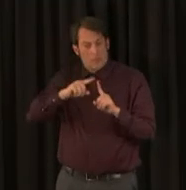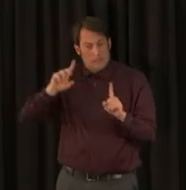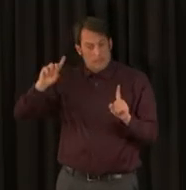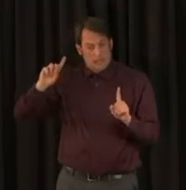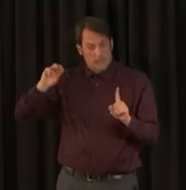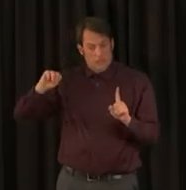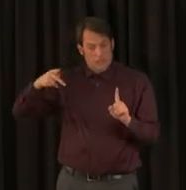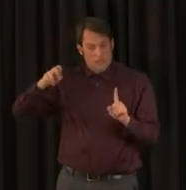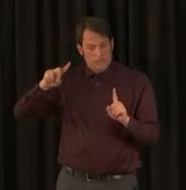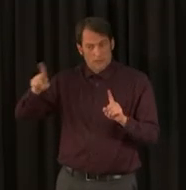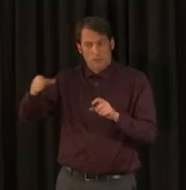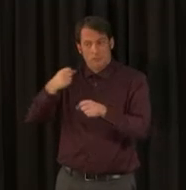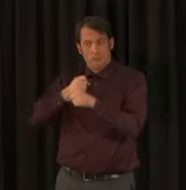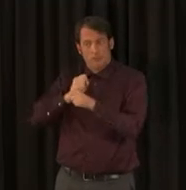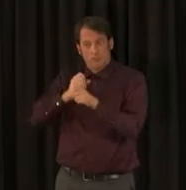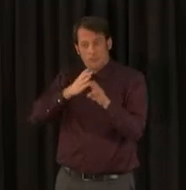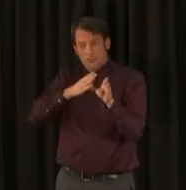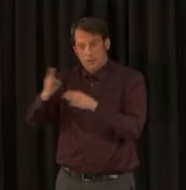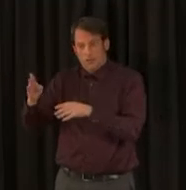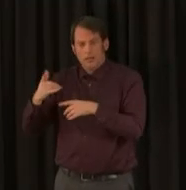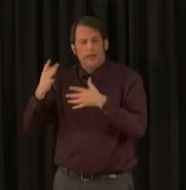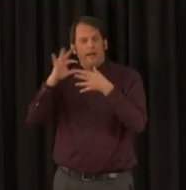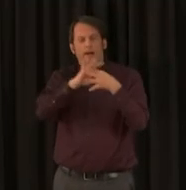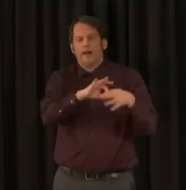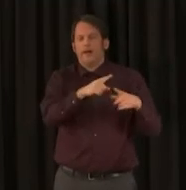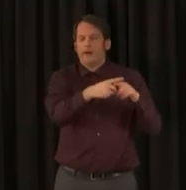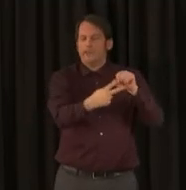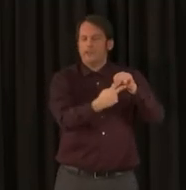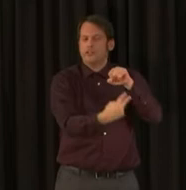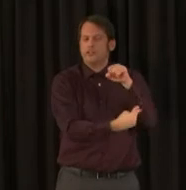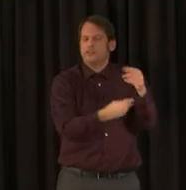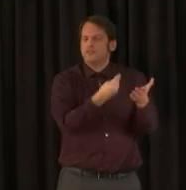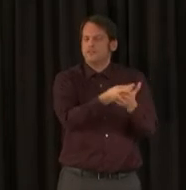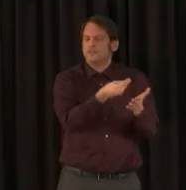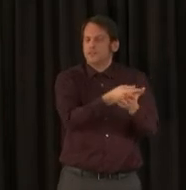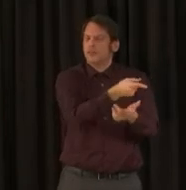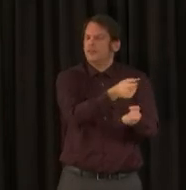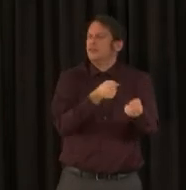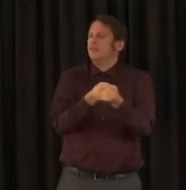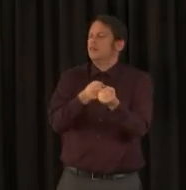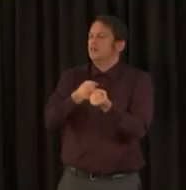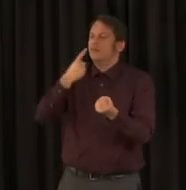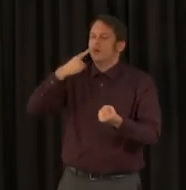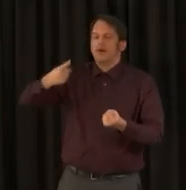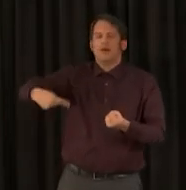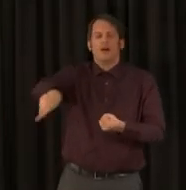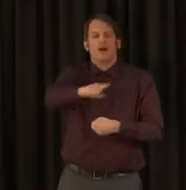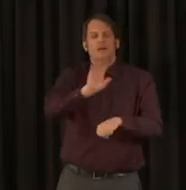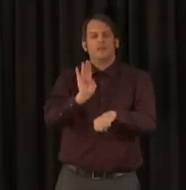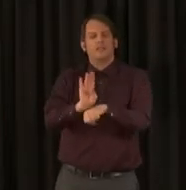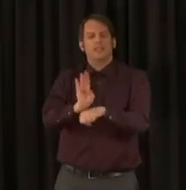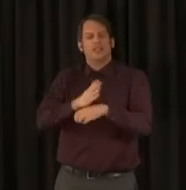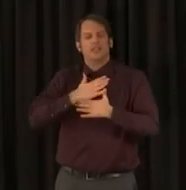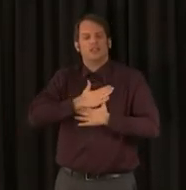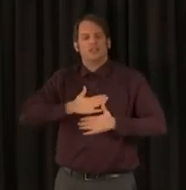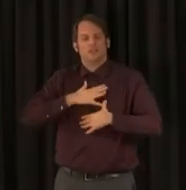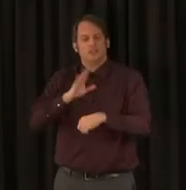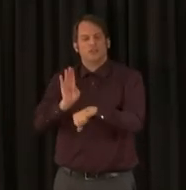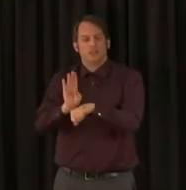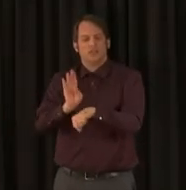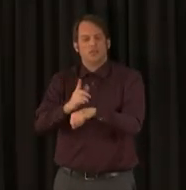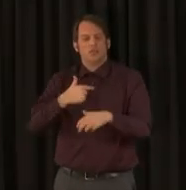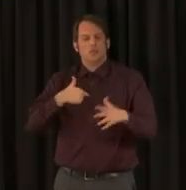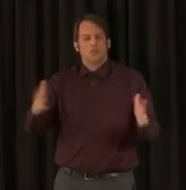Fund for the entertainment program, supporting businesses to allow more businesses to apply and to